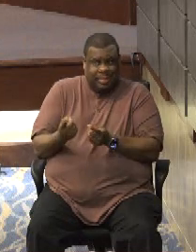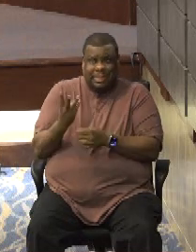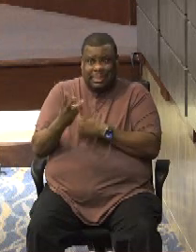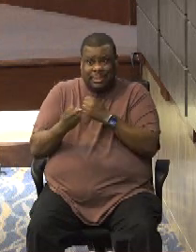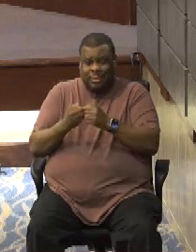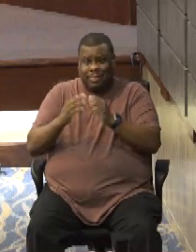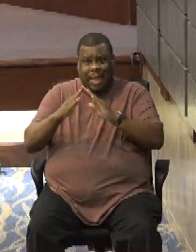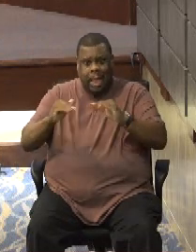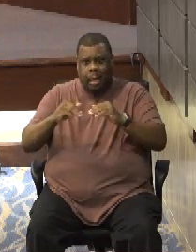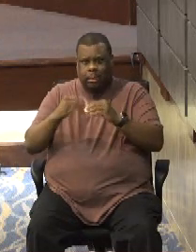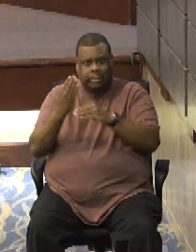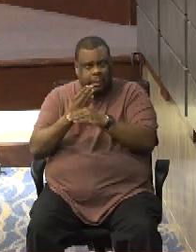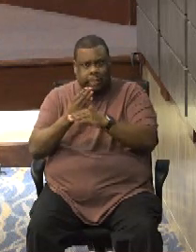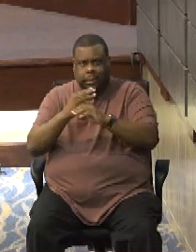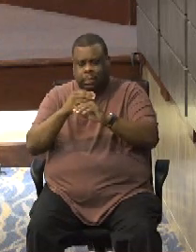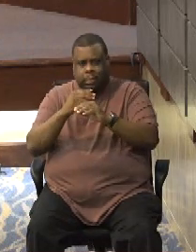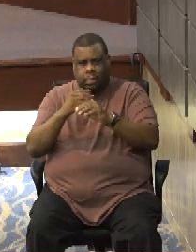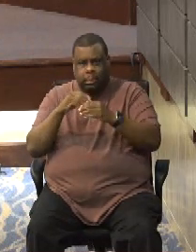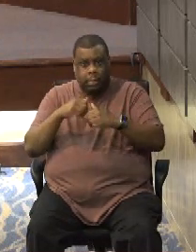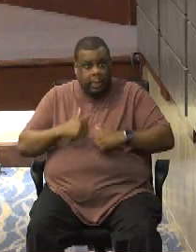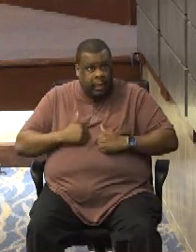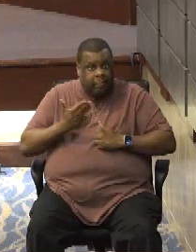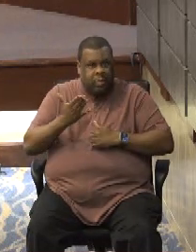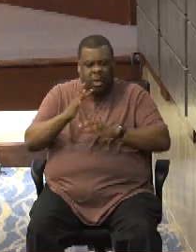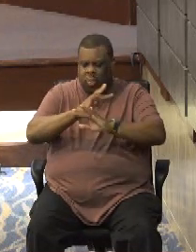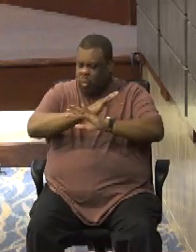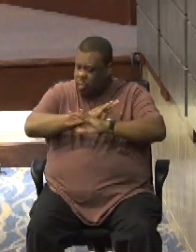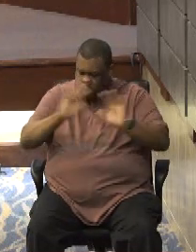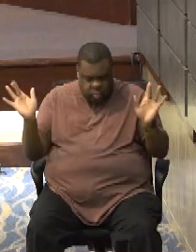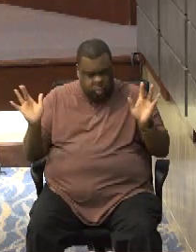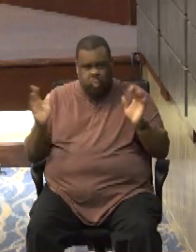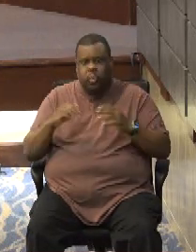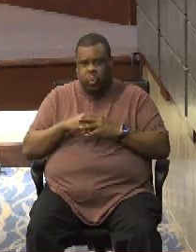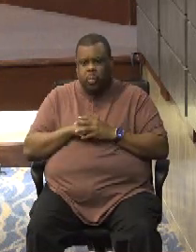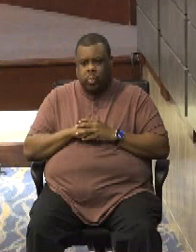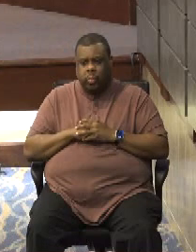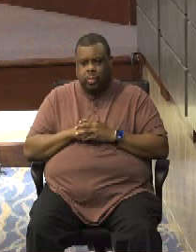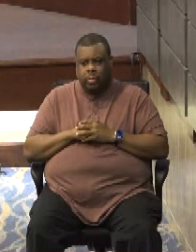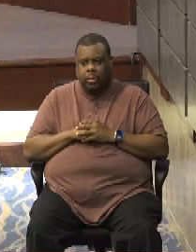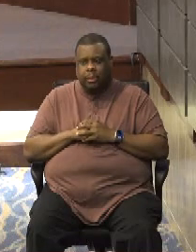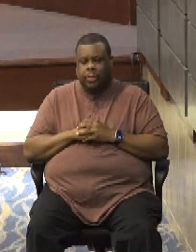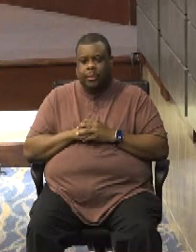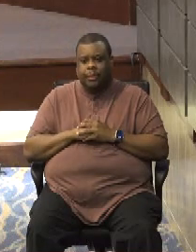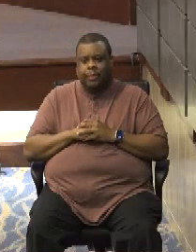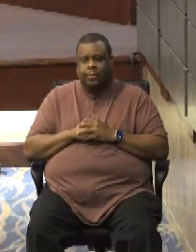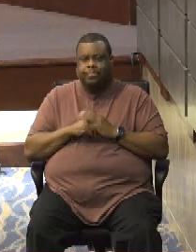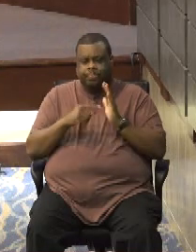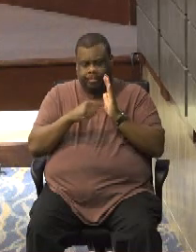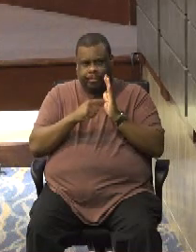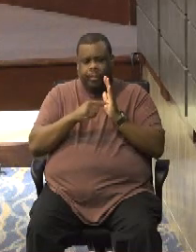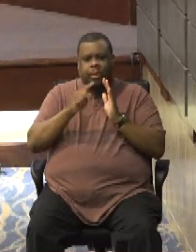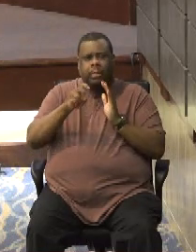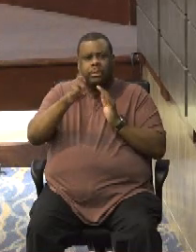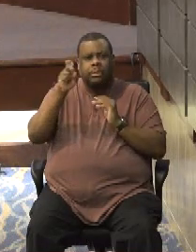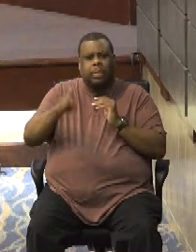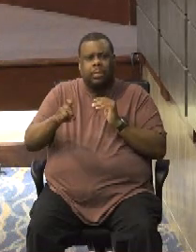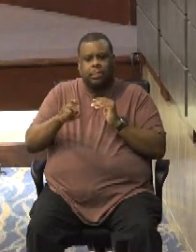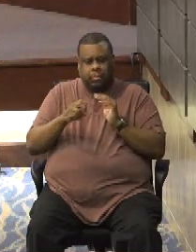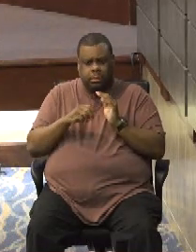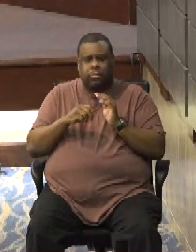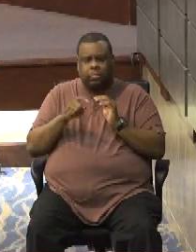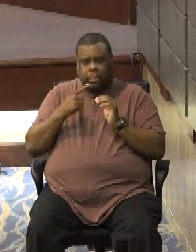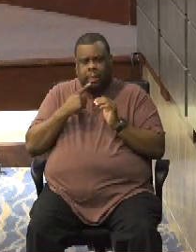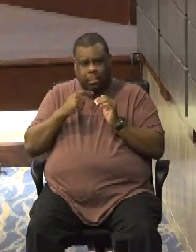vacant. And I put that in front of you because Texas Administrative Code, Economic Regulations, Texas Department of License